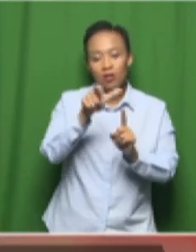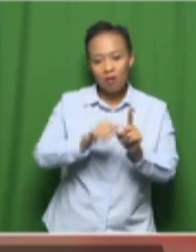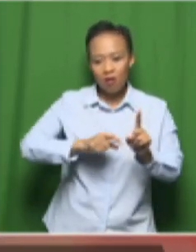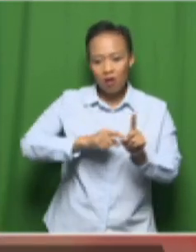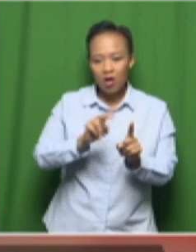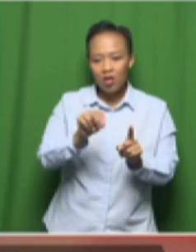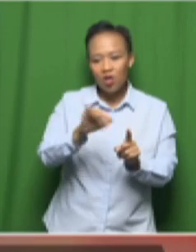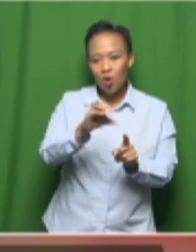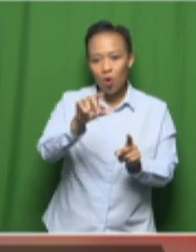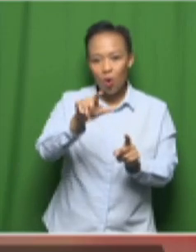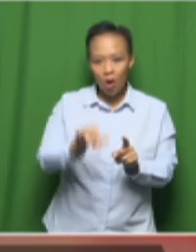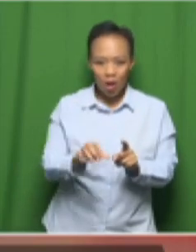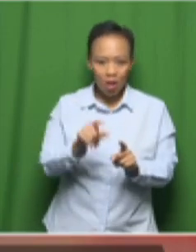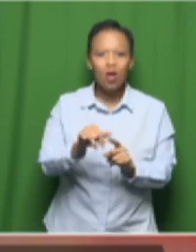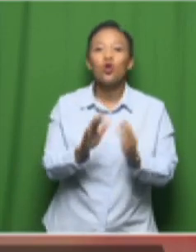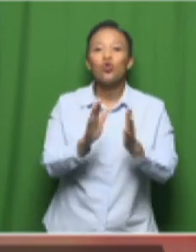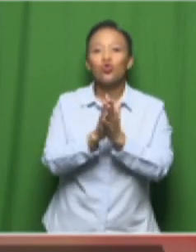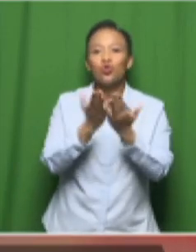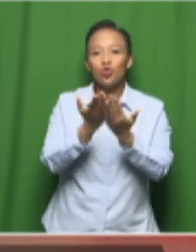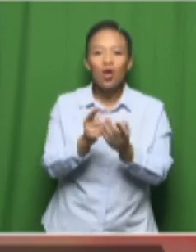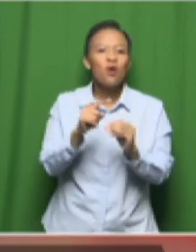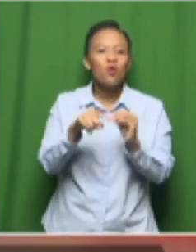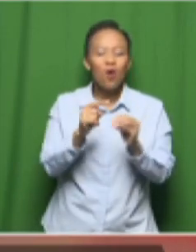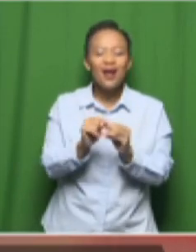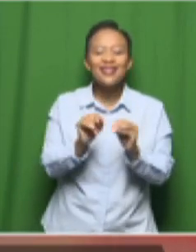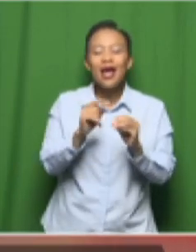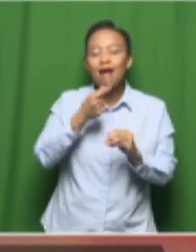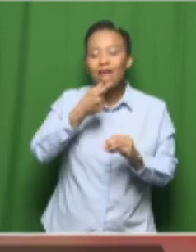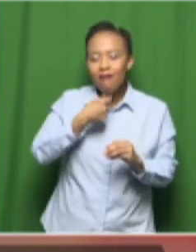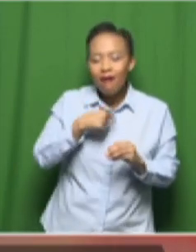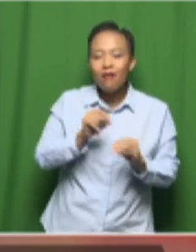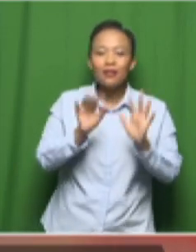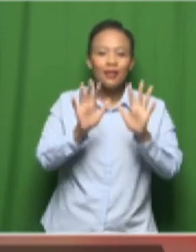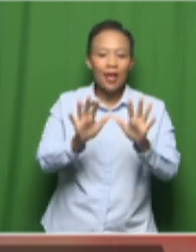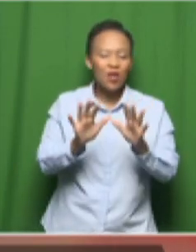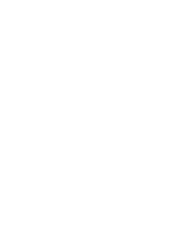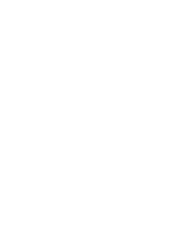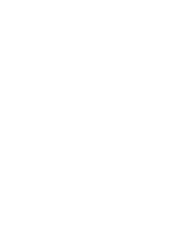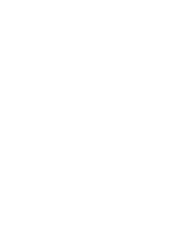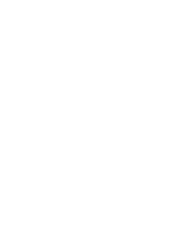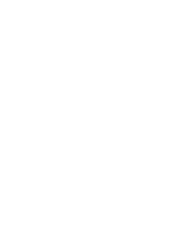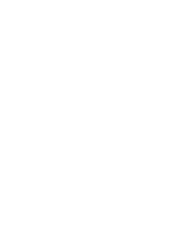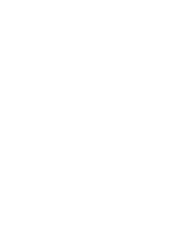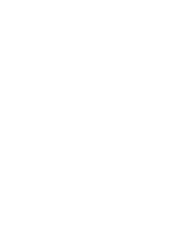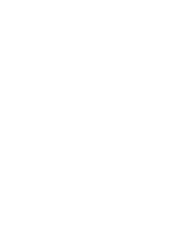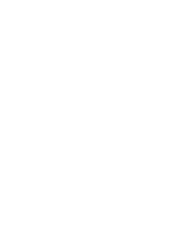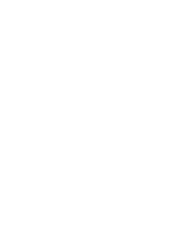Sizzlers, a gripping crime story about 10 gay men who were brutally attacked at Sizzlers.